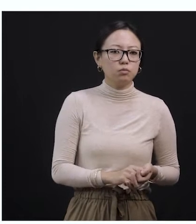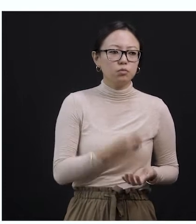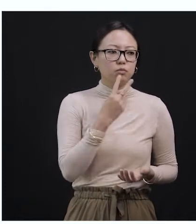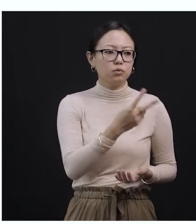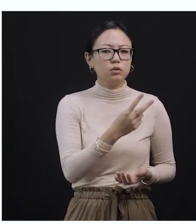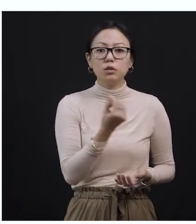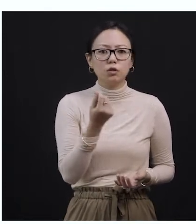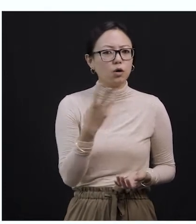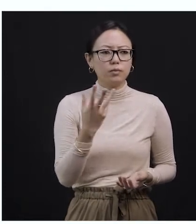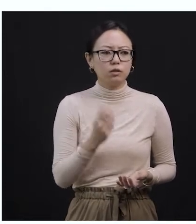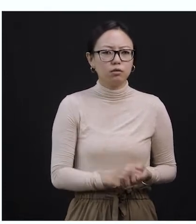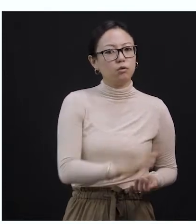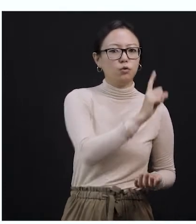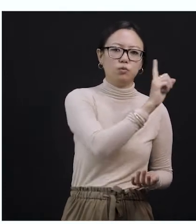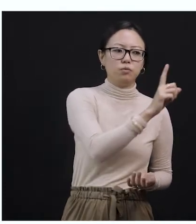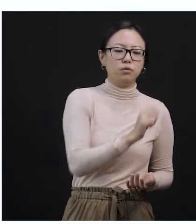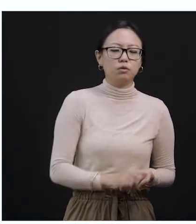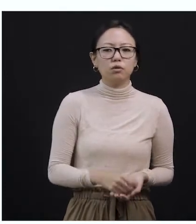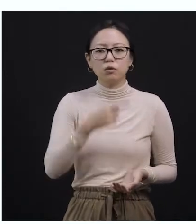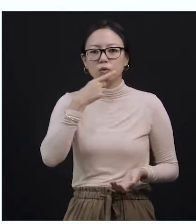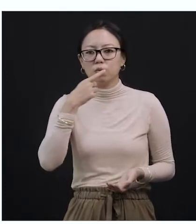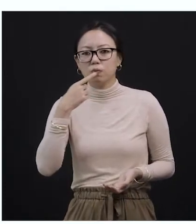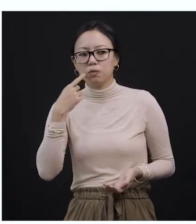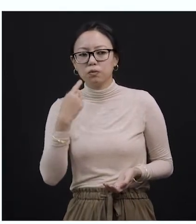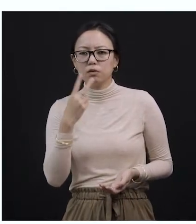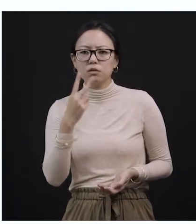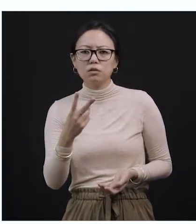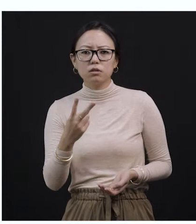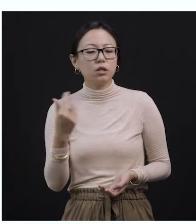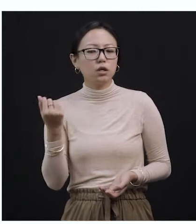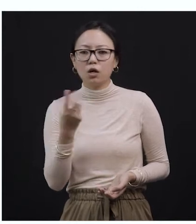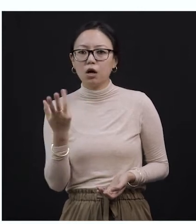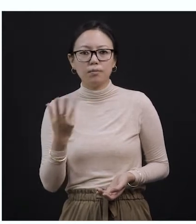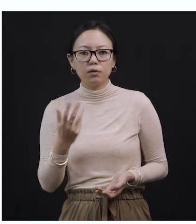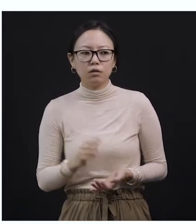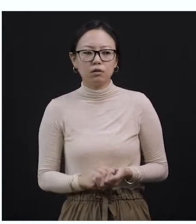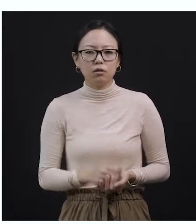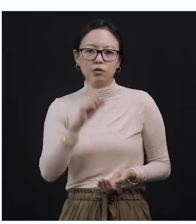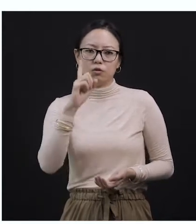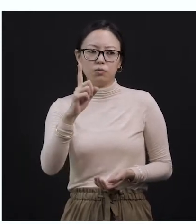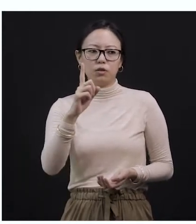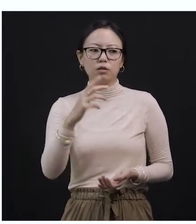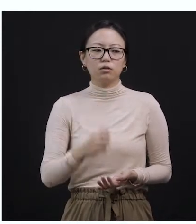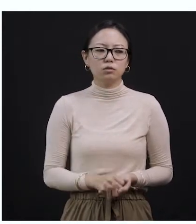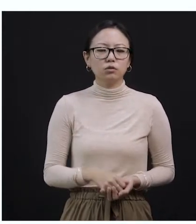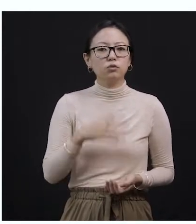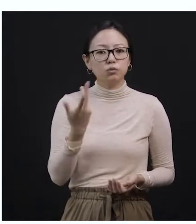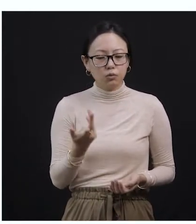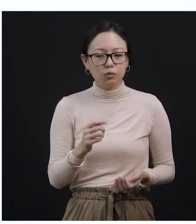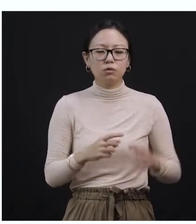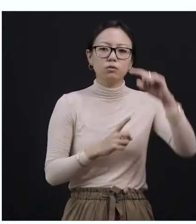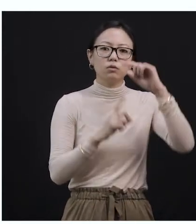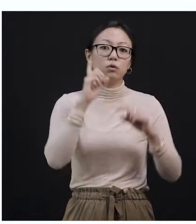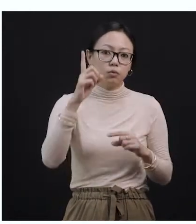In ones place we have one red strip. So we can read this as 1